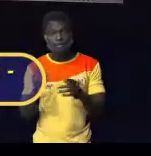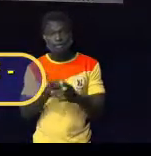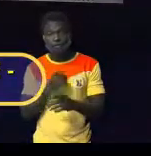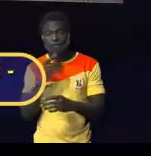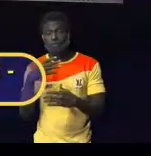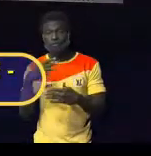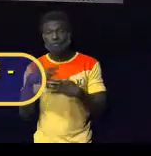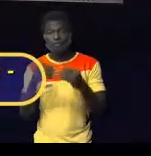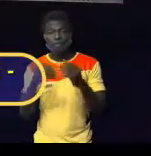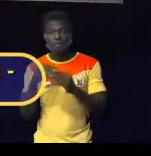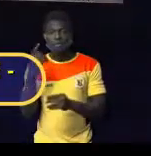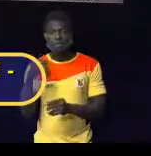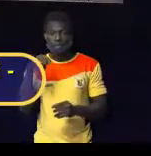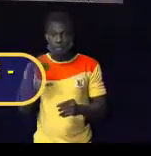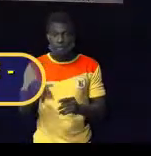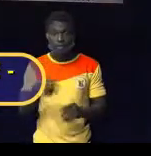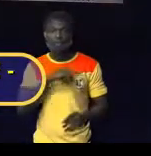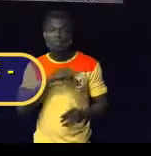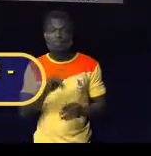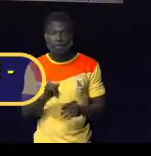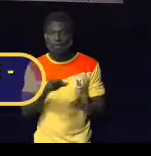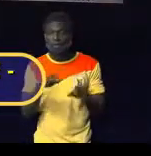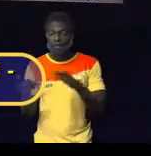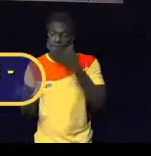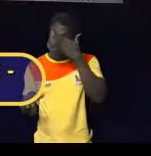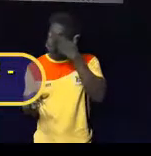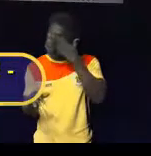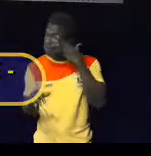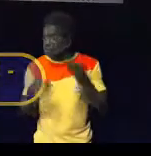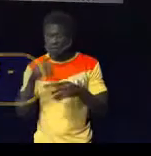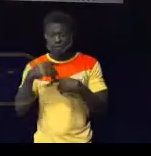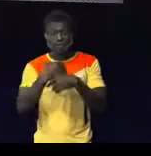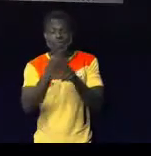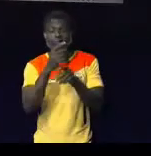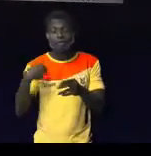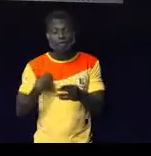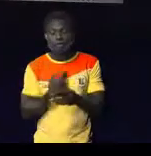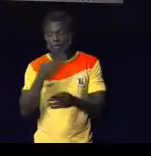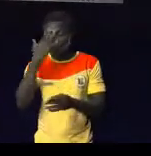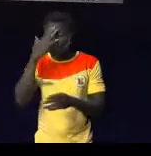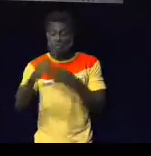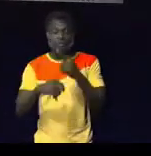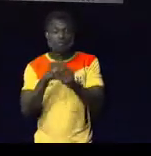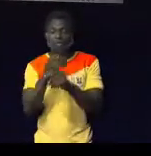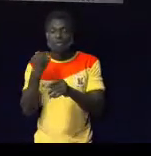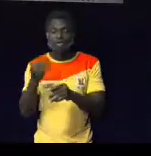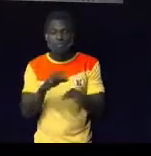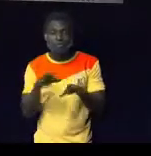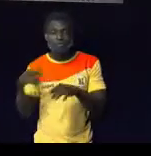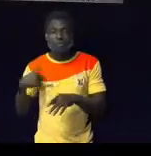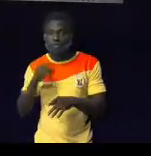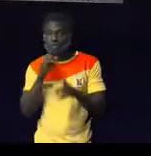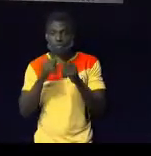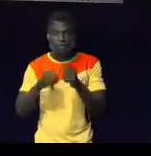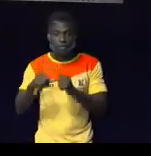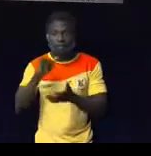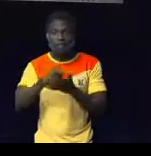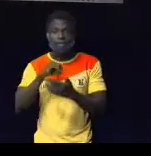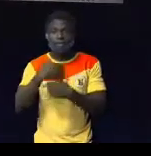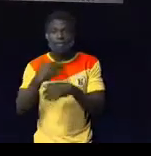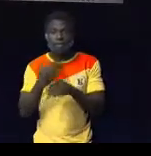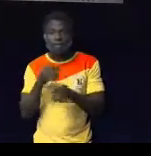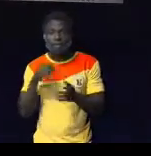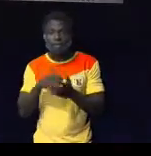first sentence, the deep qualifies the river. It makes us know the type of river we're talking about. That makes it an